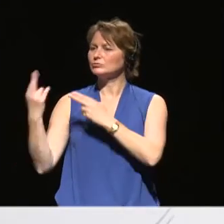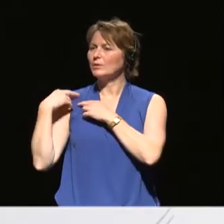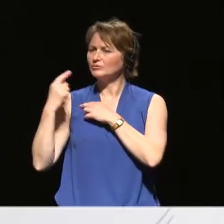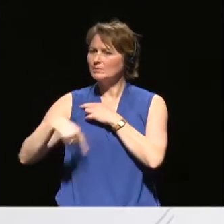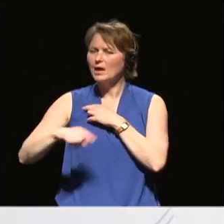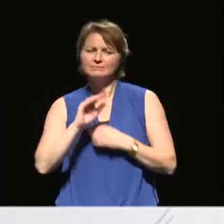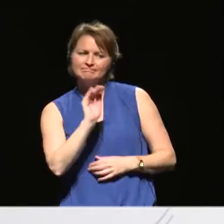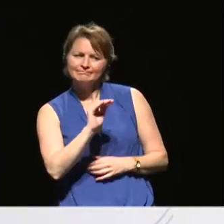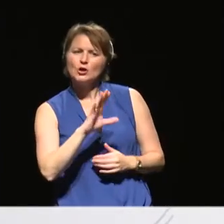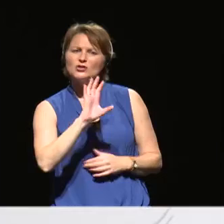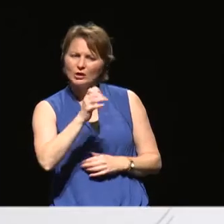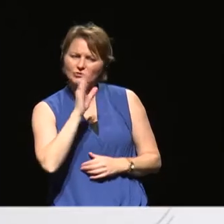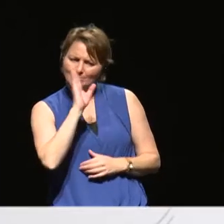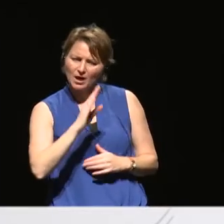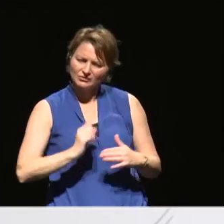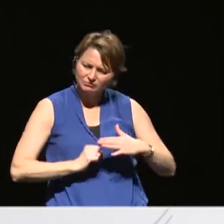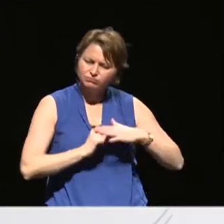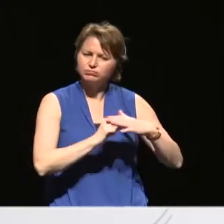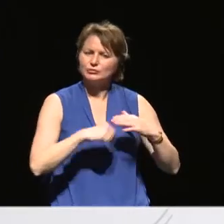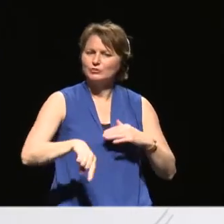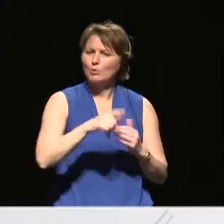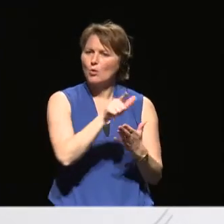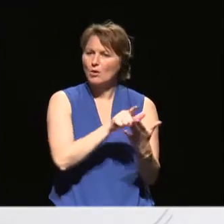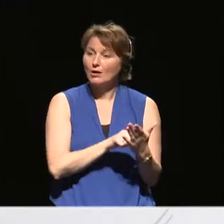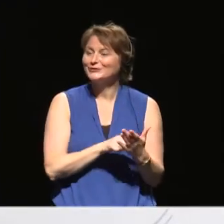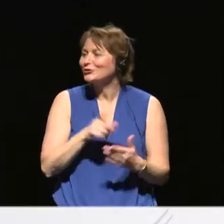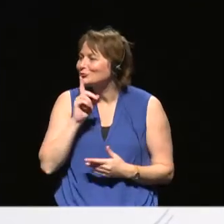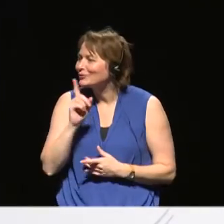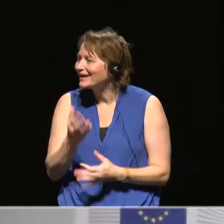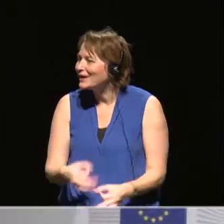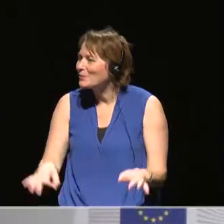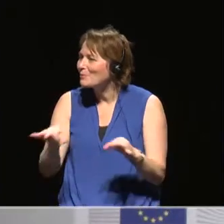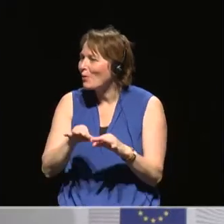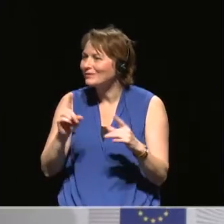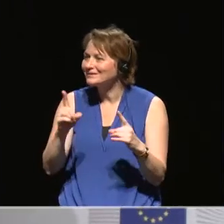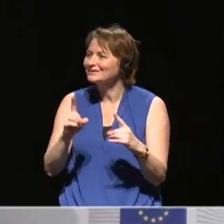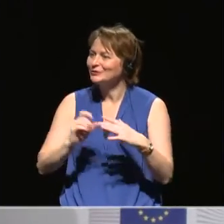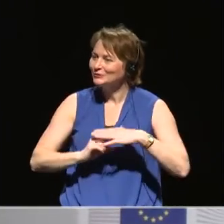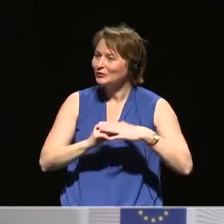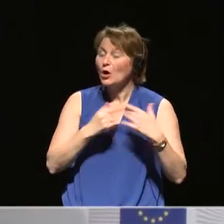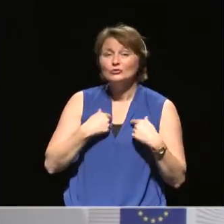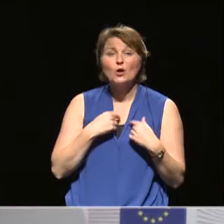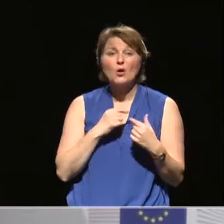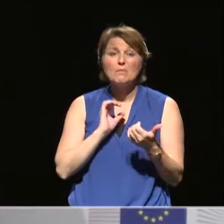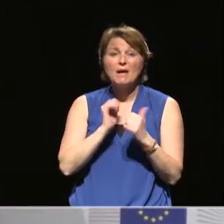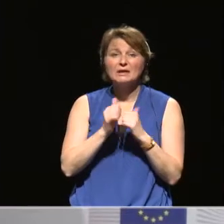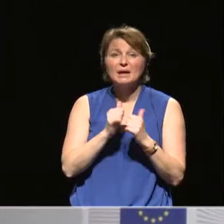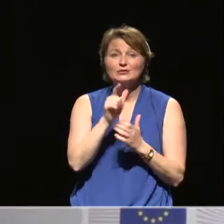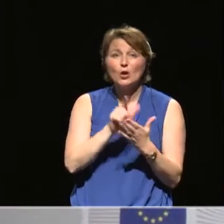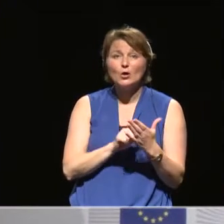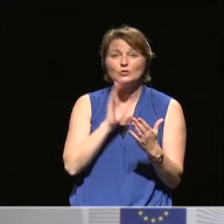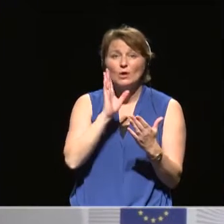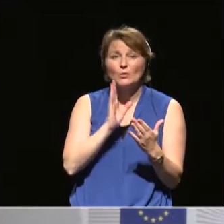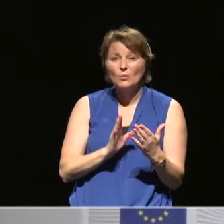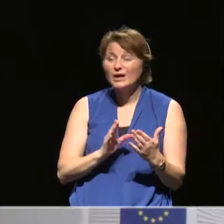This is one of the great Achilles heels. We pass laws, norms, standards, and then there is no enforcement. If there's no enforcement, laws